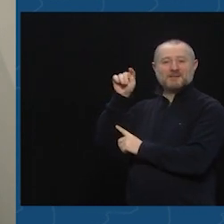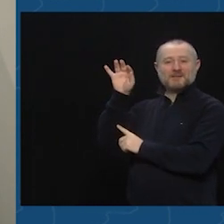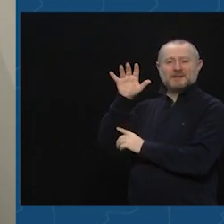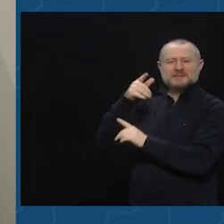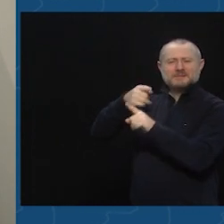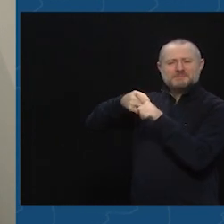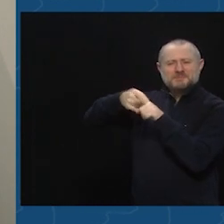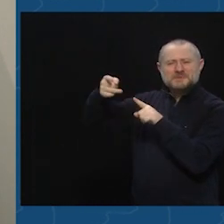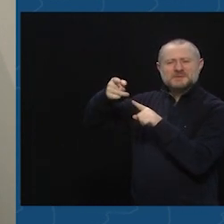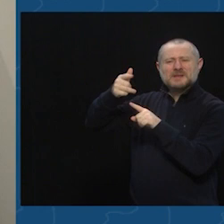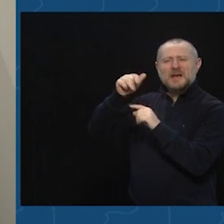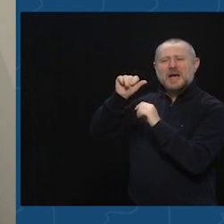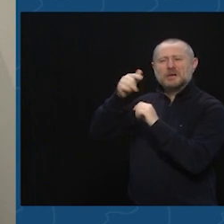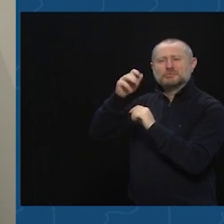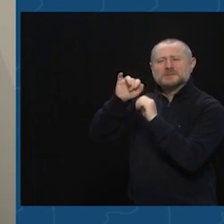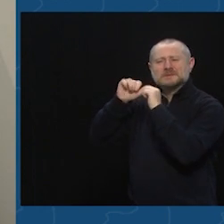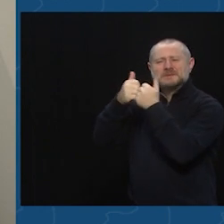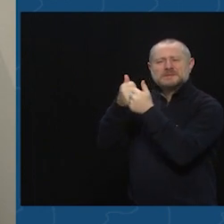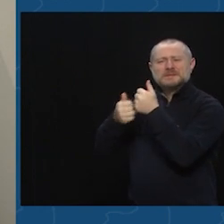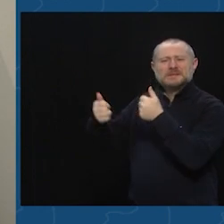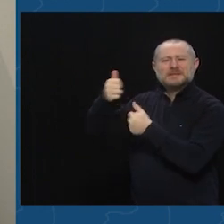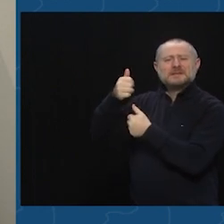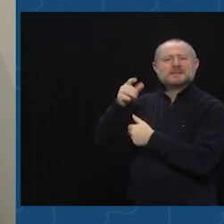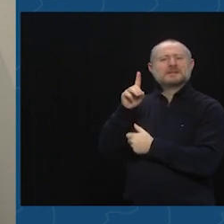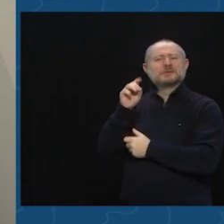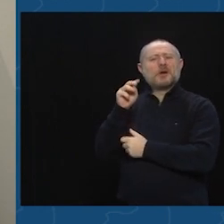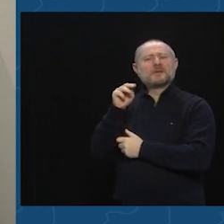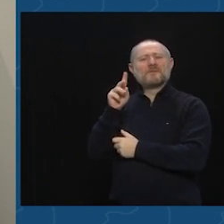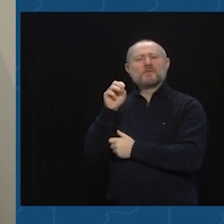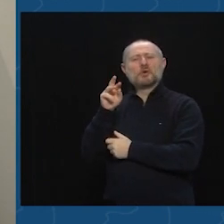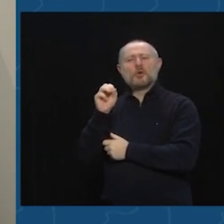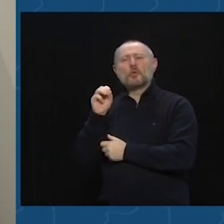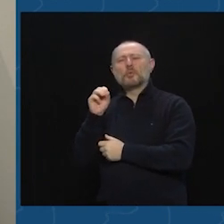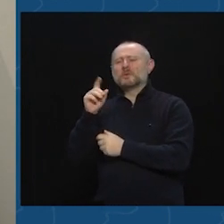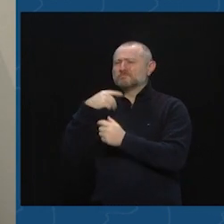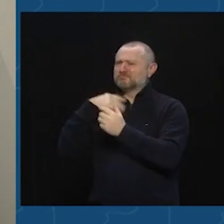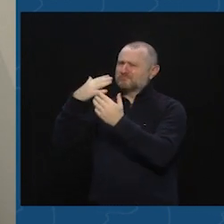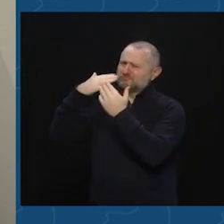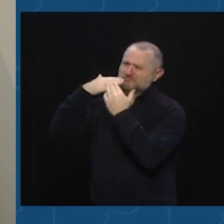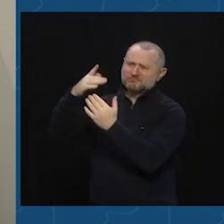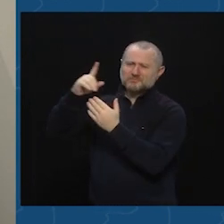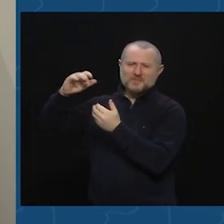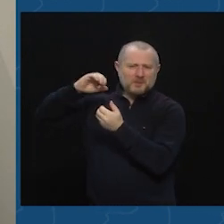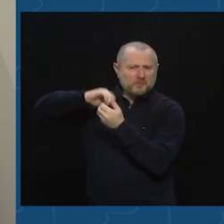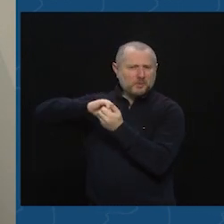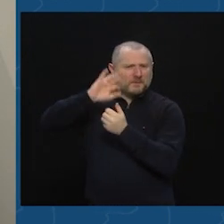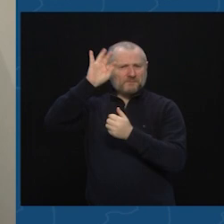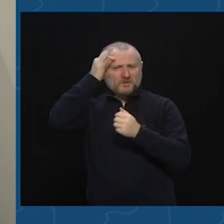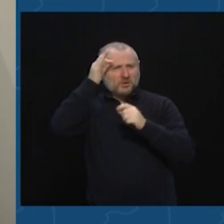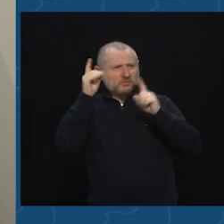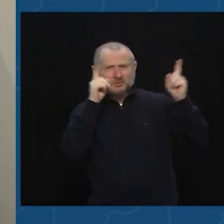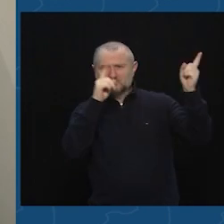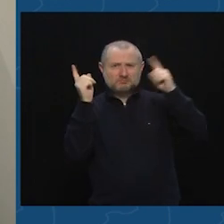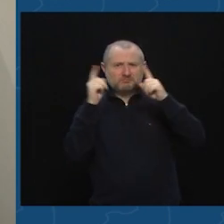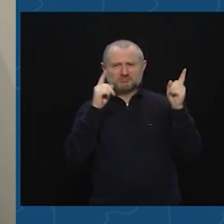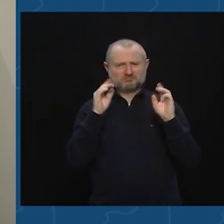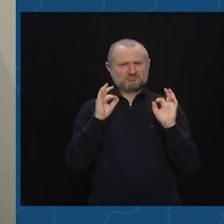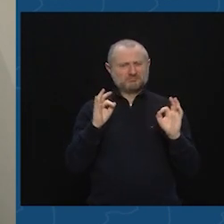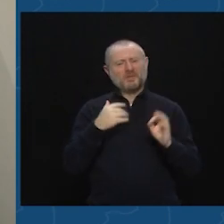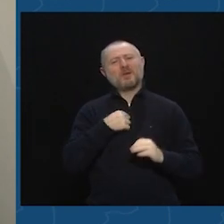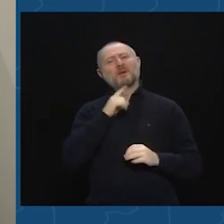today, John DeVito. We welcome their partnership, our federal partners, bringing together our U.S. Attorney's offices, the